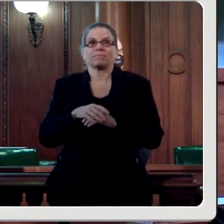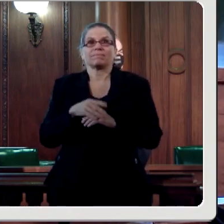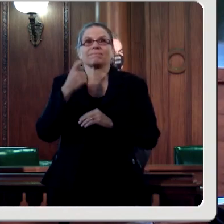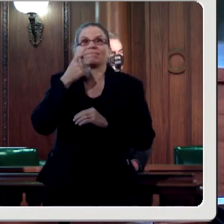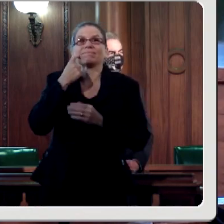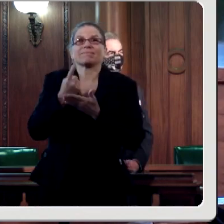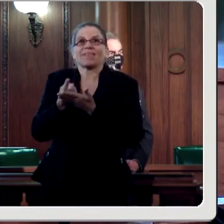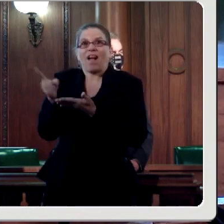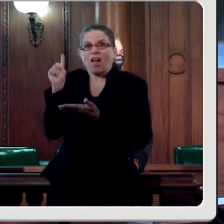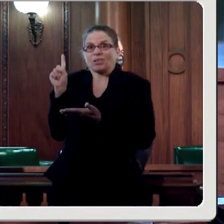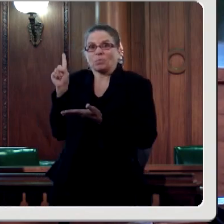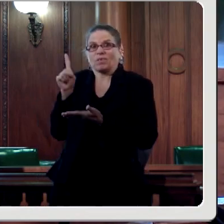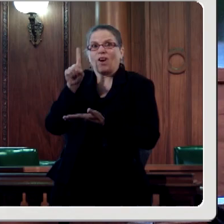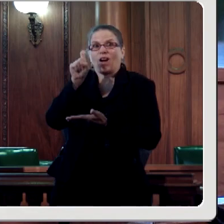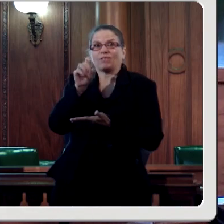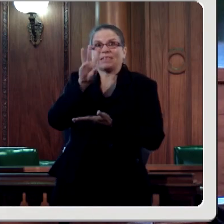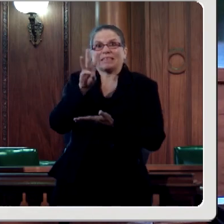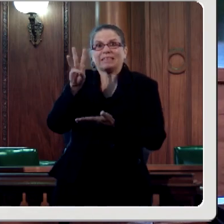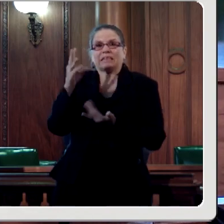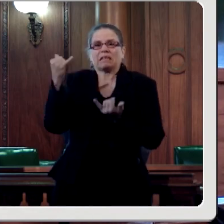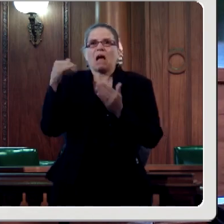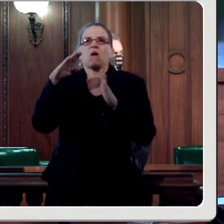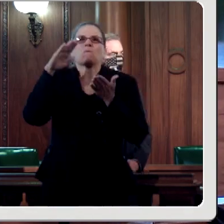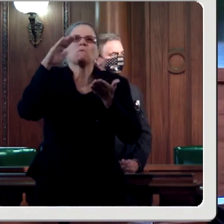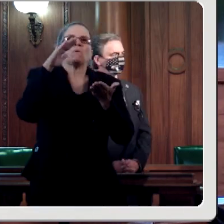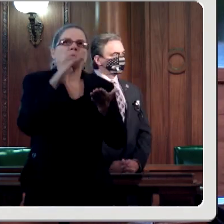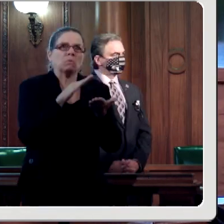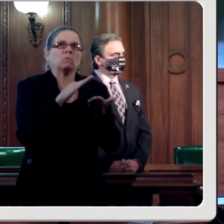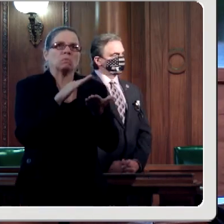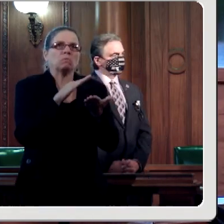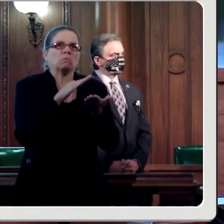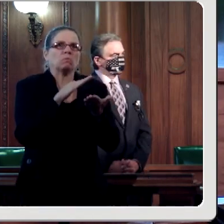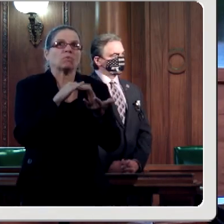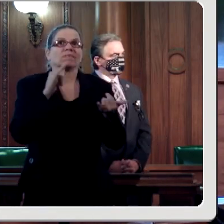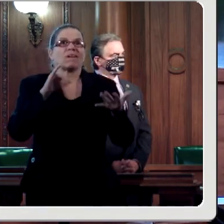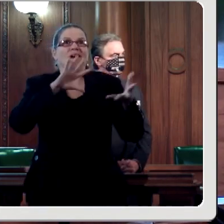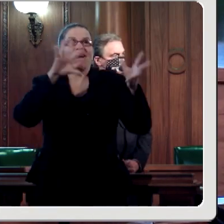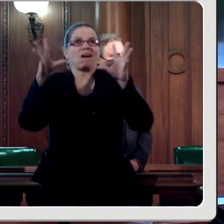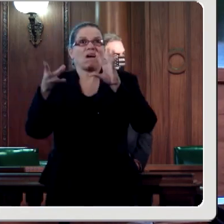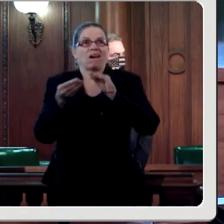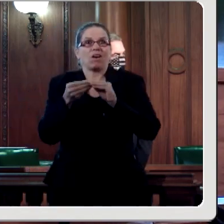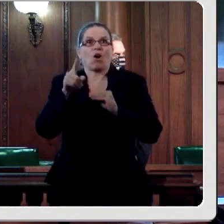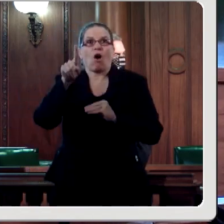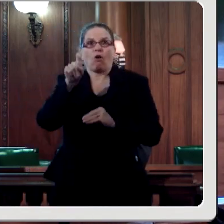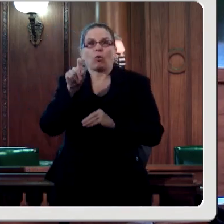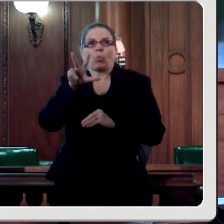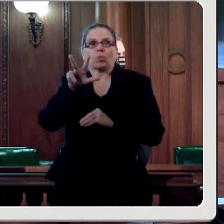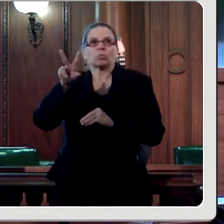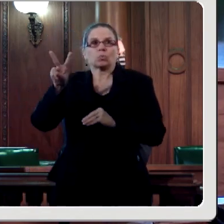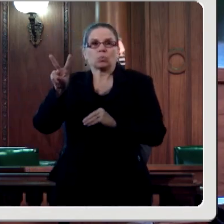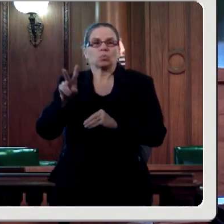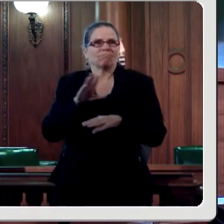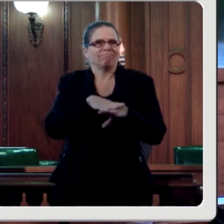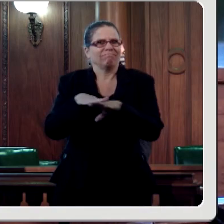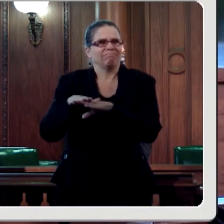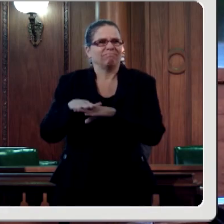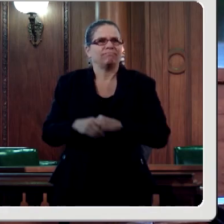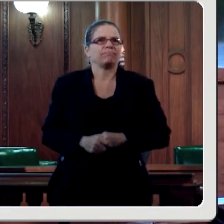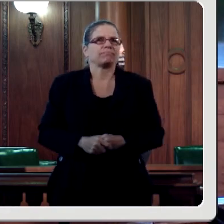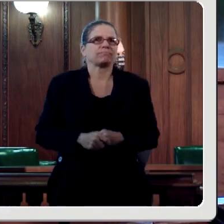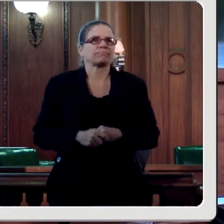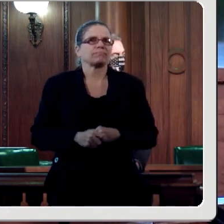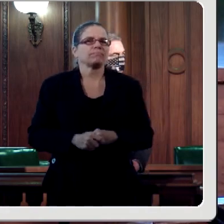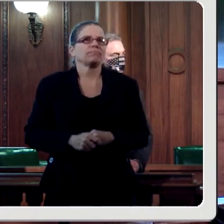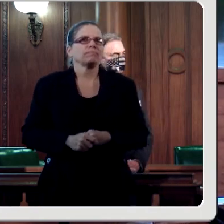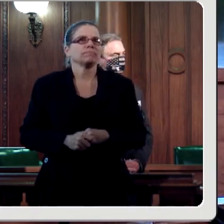166. This week, it's 132. So as the mayor indicated, we do see the data going